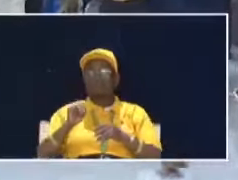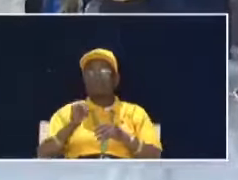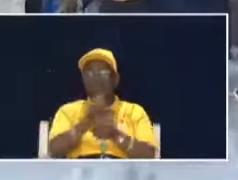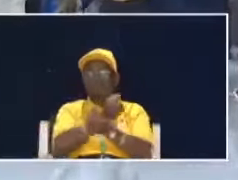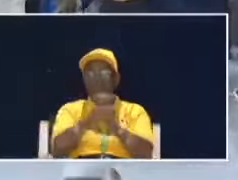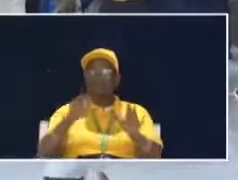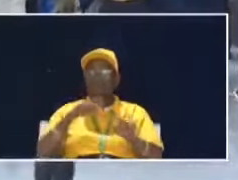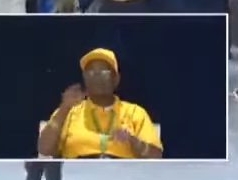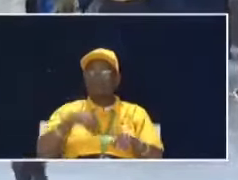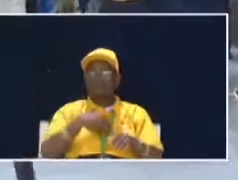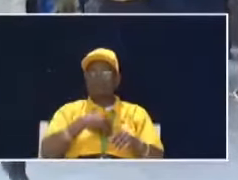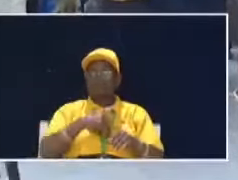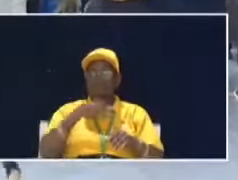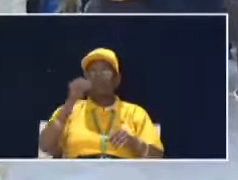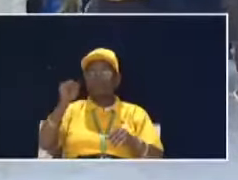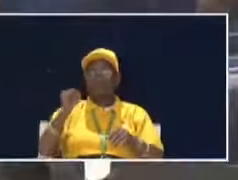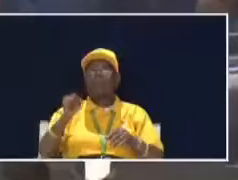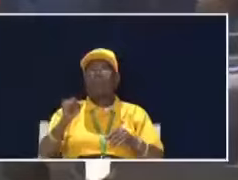Save their souls.